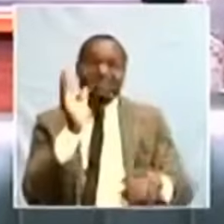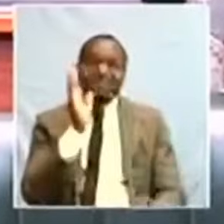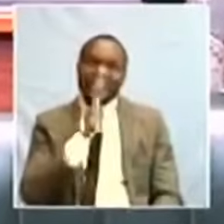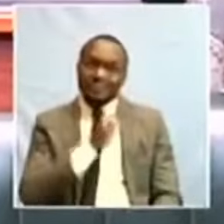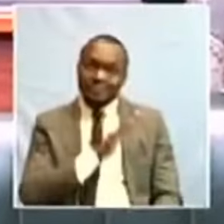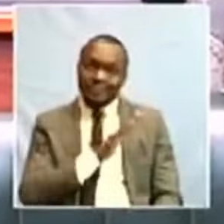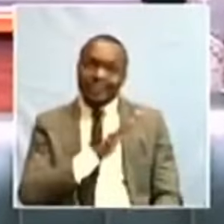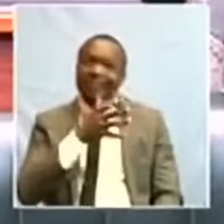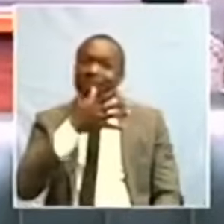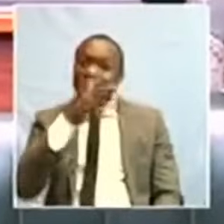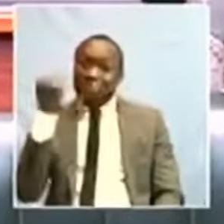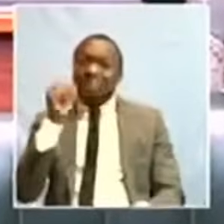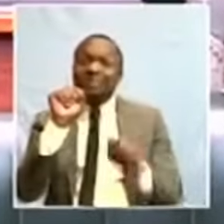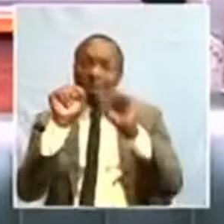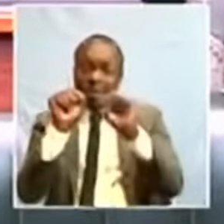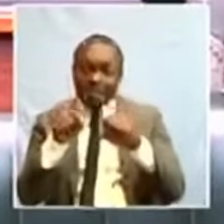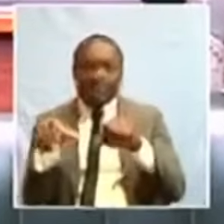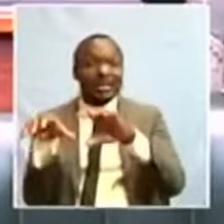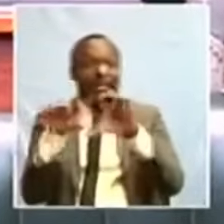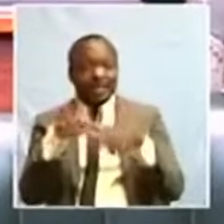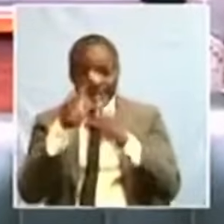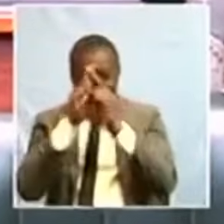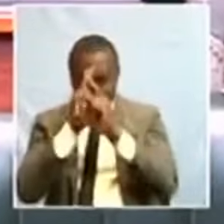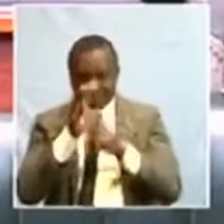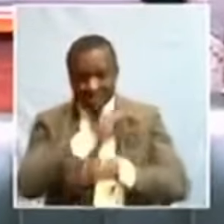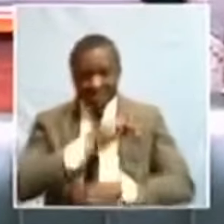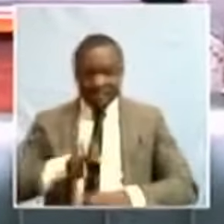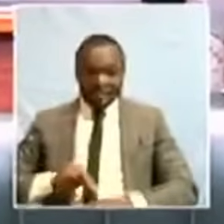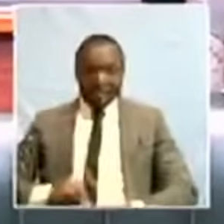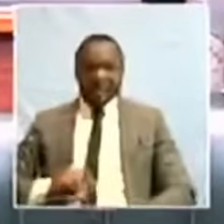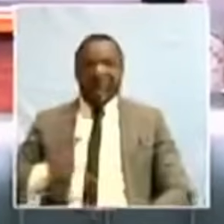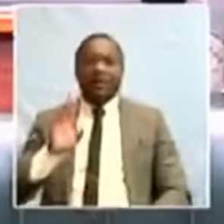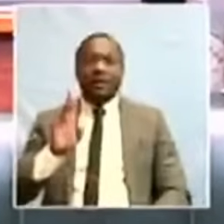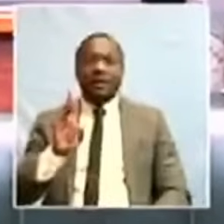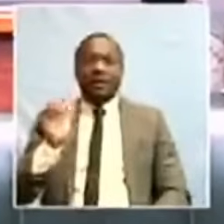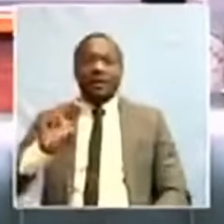And the best you can do, Honorable Member for Bwacha, is to adjust.